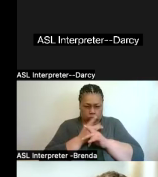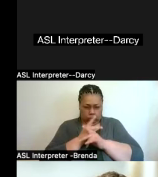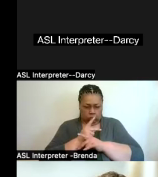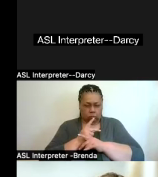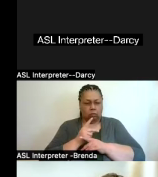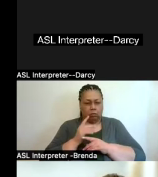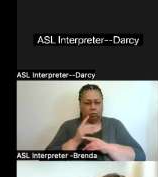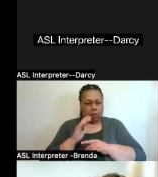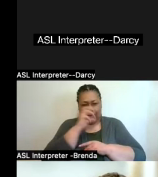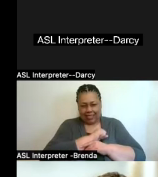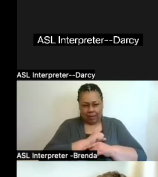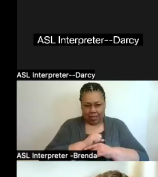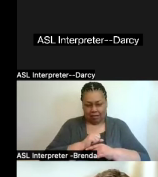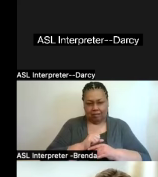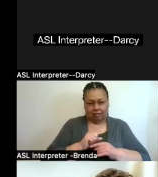later on.